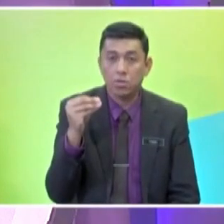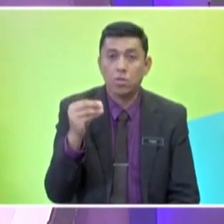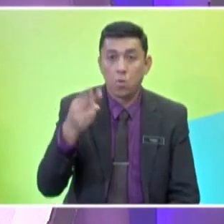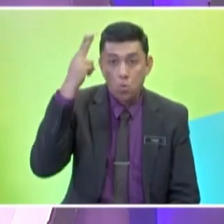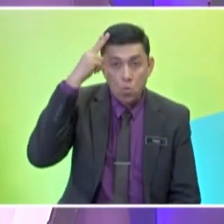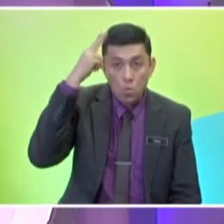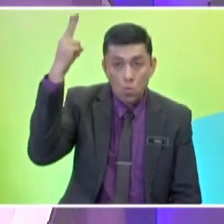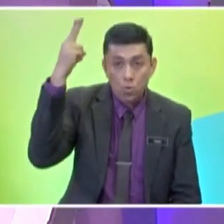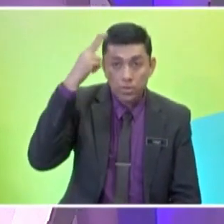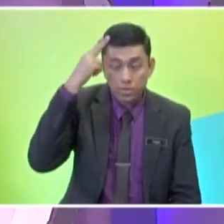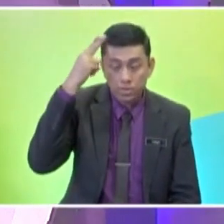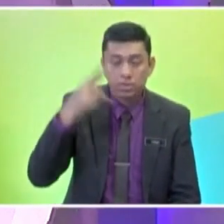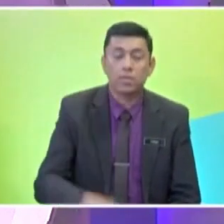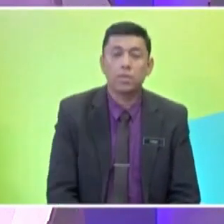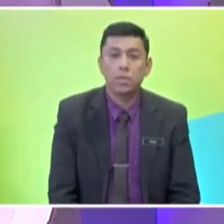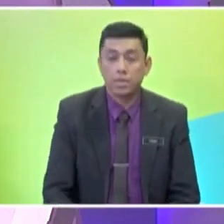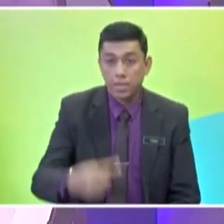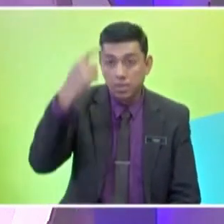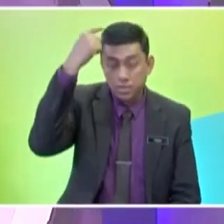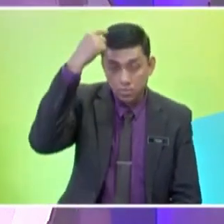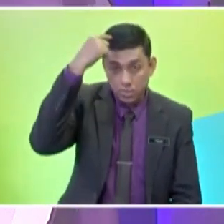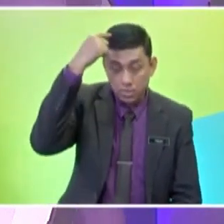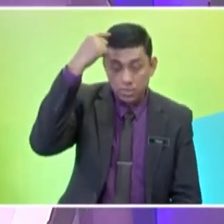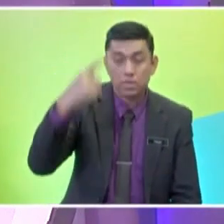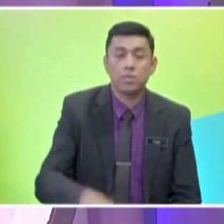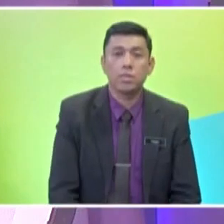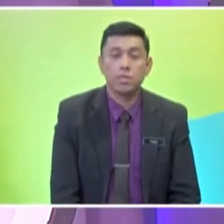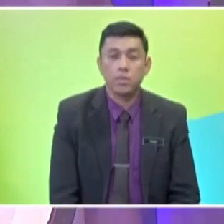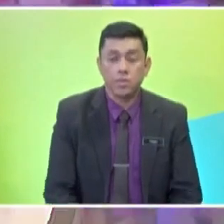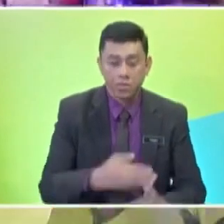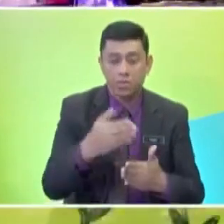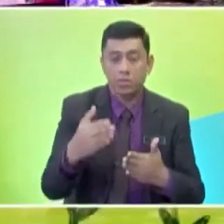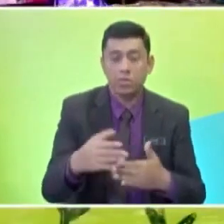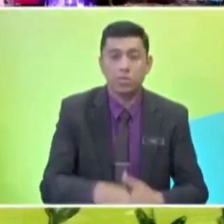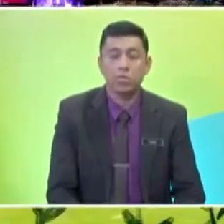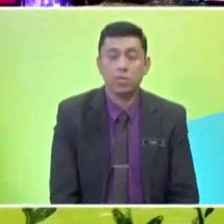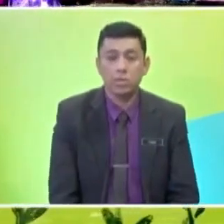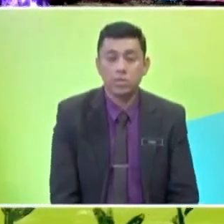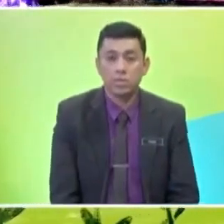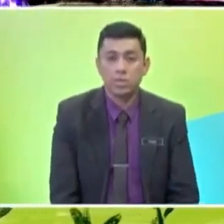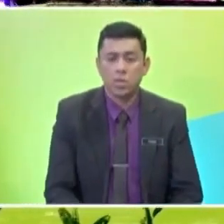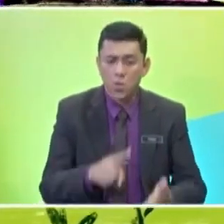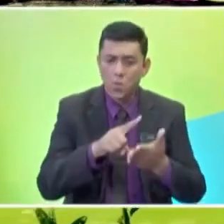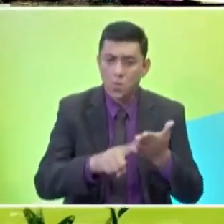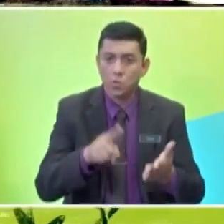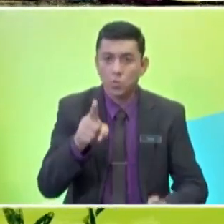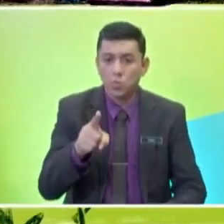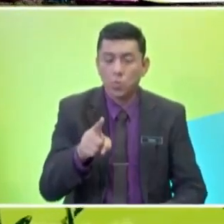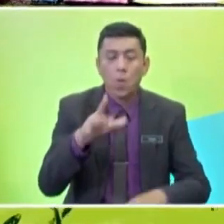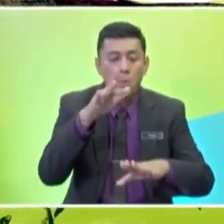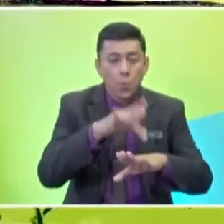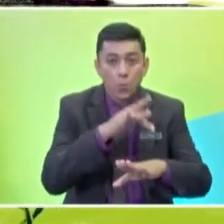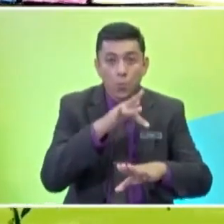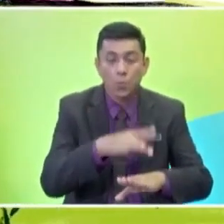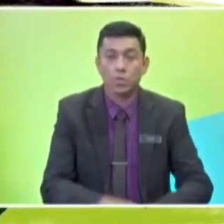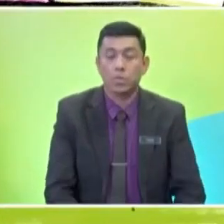horn. Okay, so head, okay? Head, okay. Next one, okay, what you call this, Irfan? A